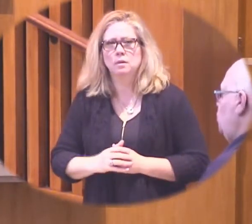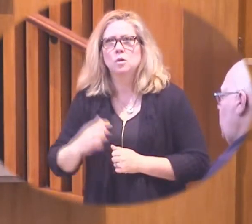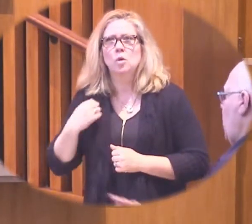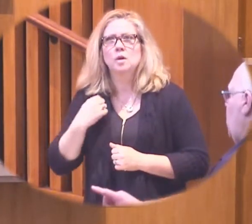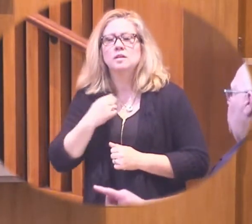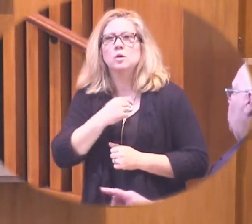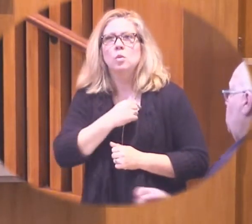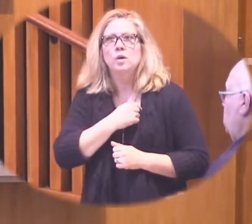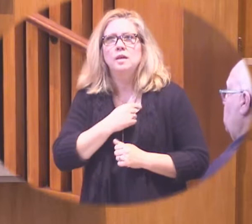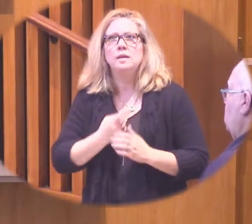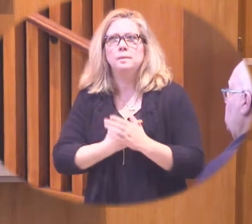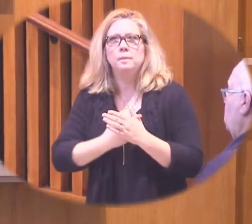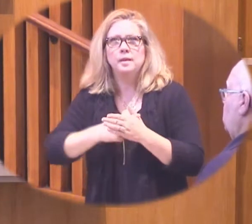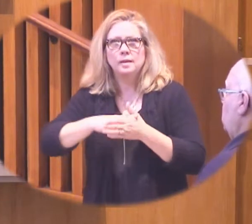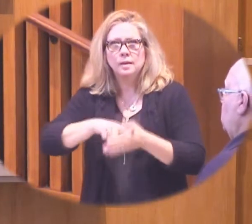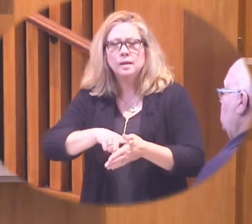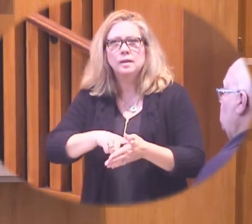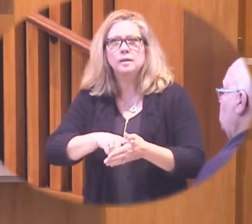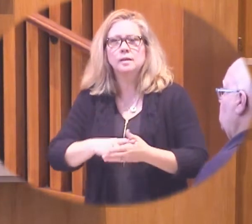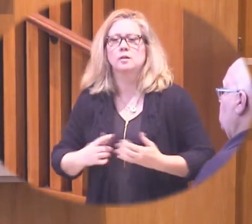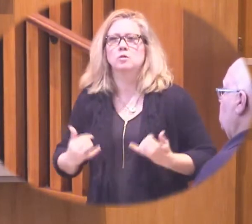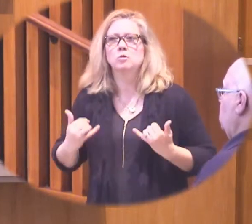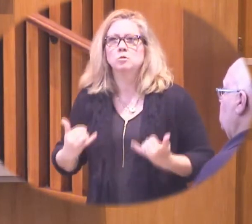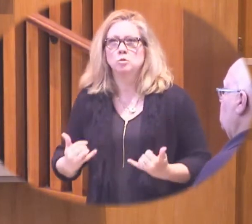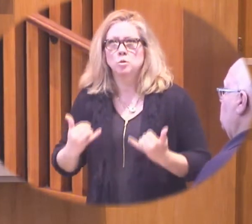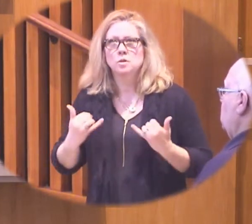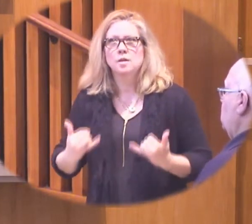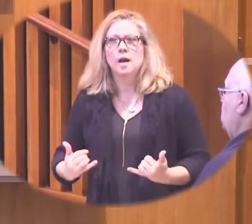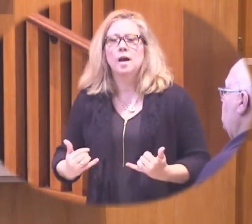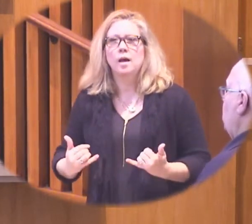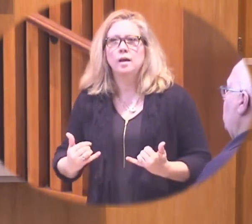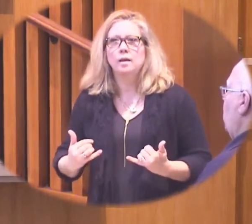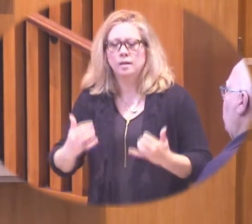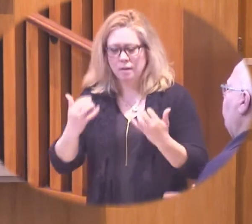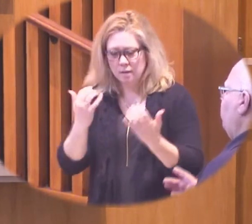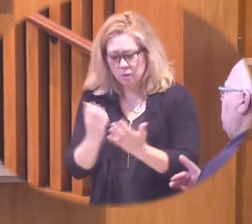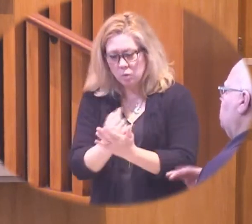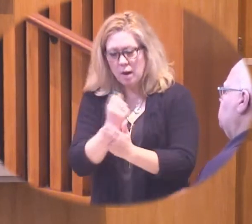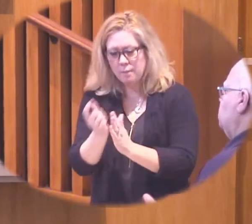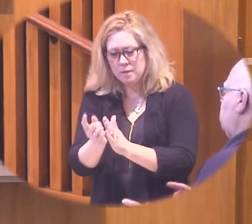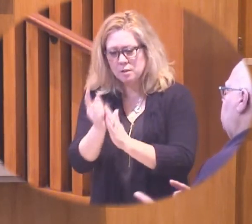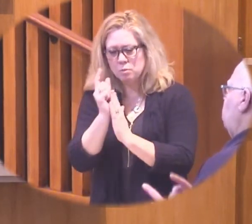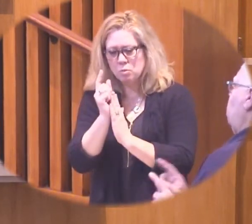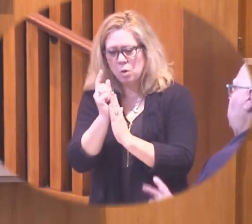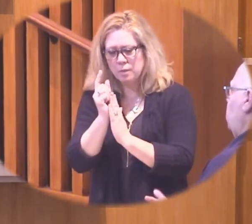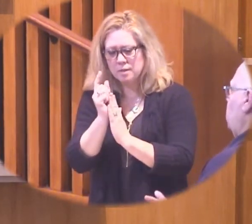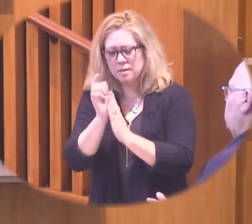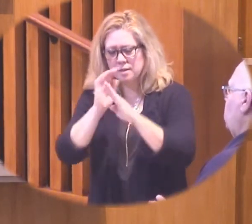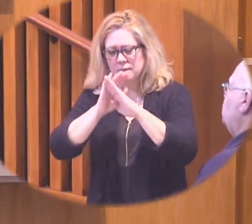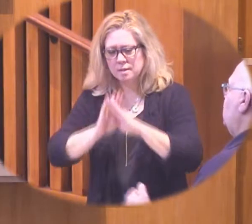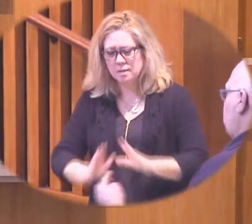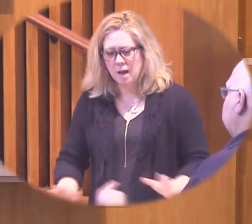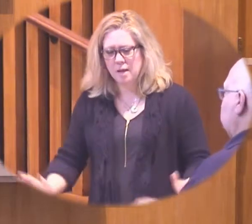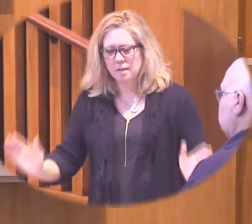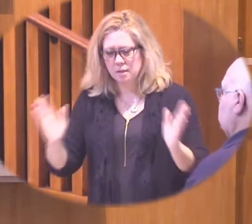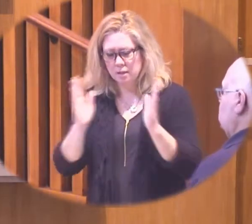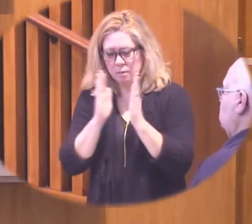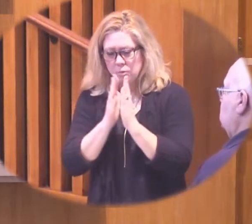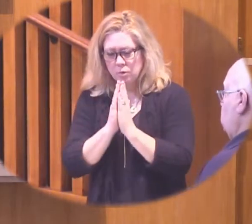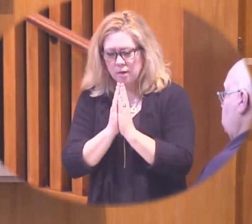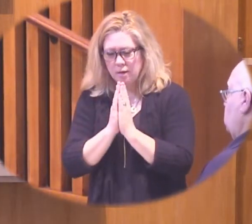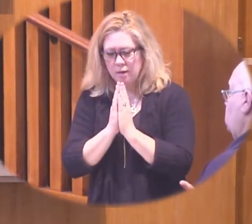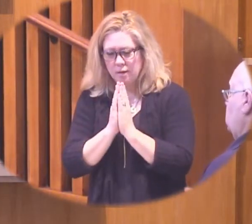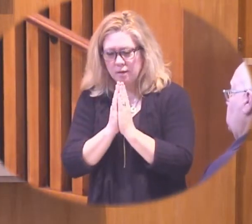His presence with us today, let us take these moments to ask for that gift that God